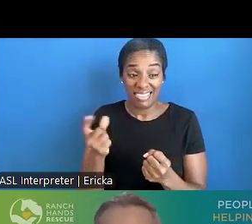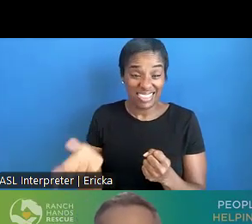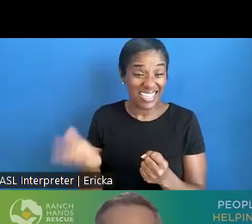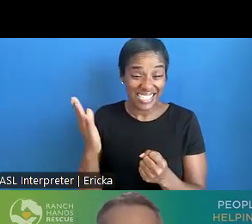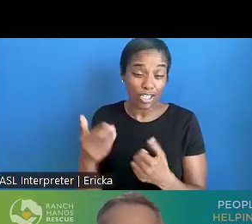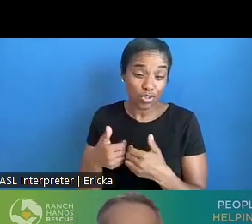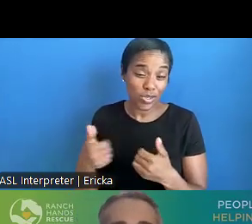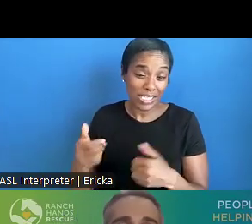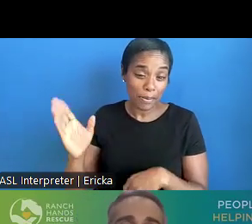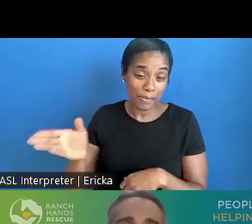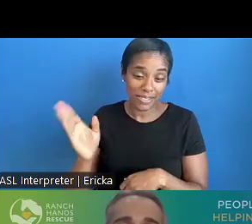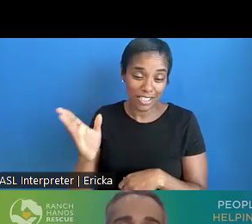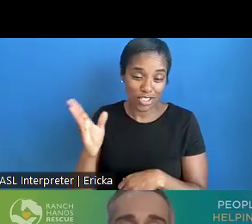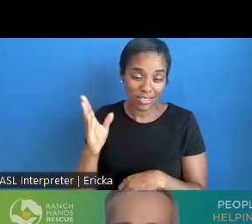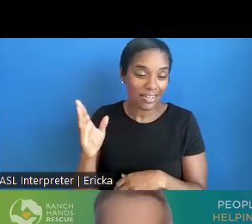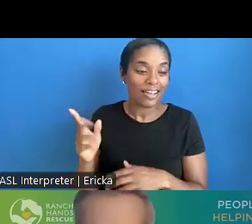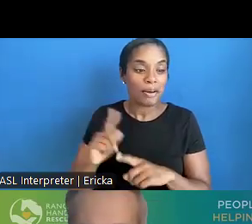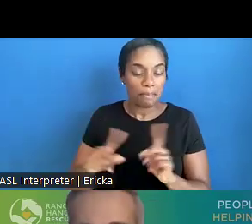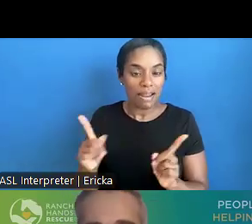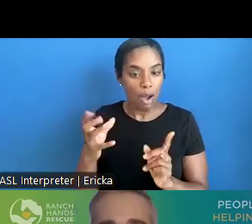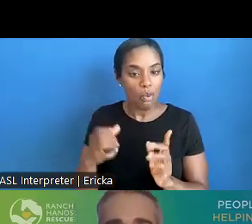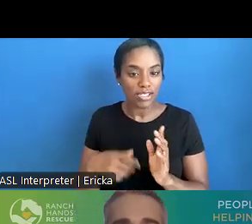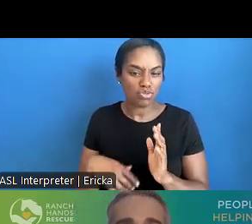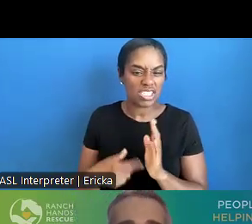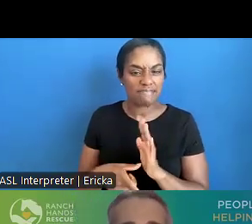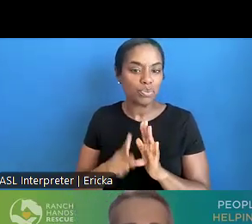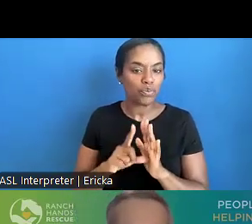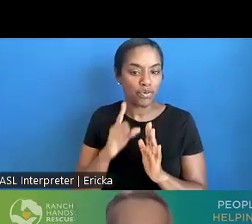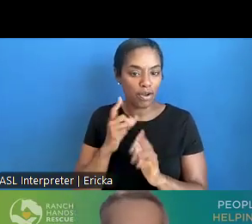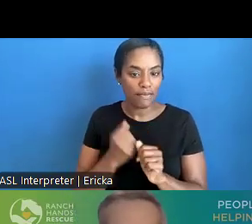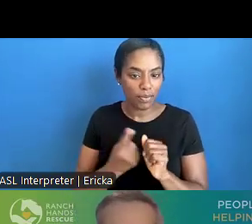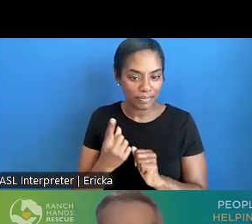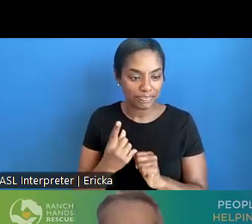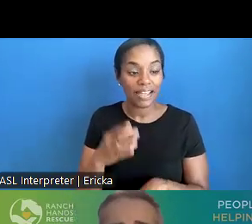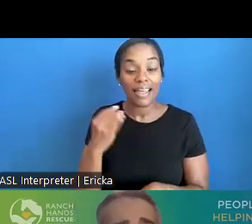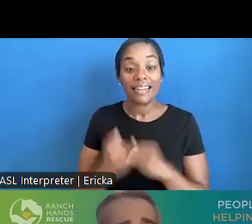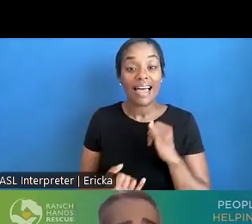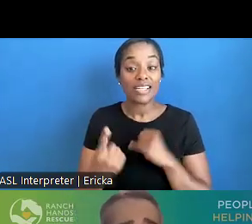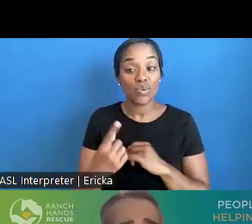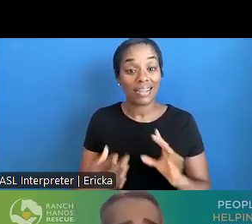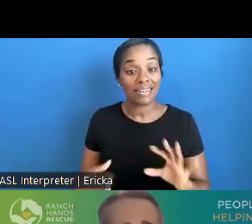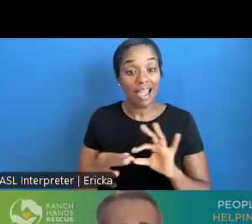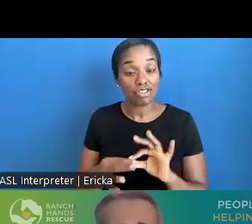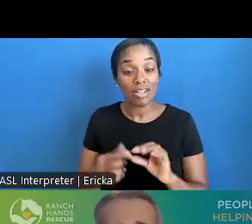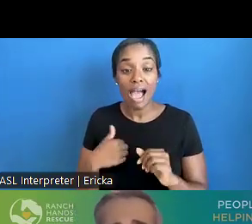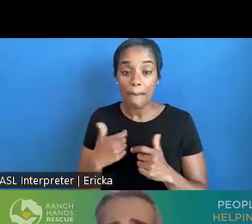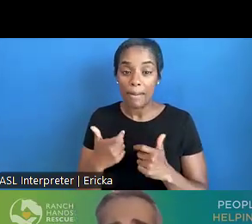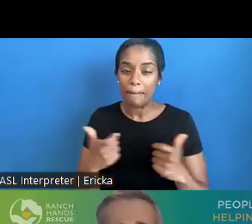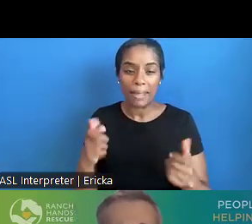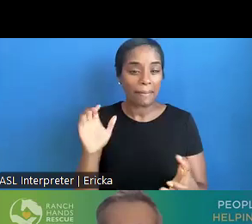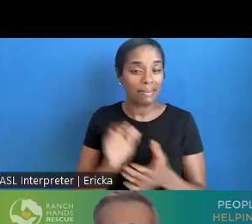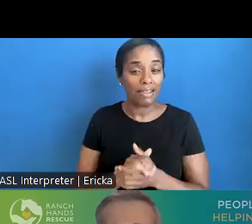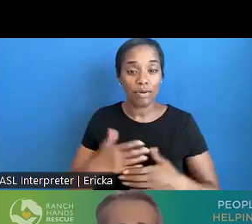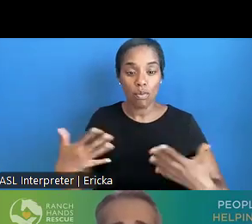high level for everybody. And the last one, of course, being connection. So I'm a big believer in modeling. So